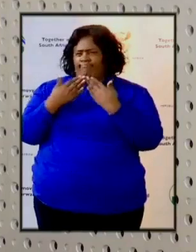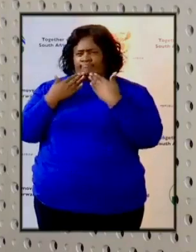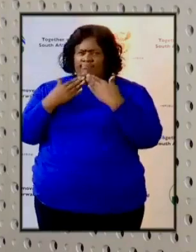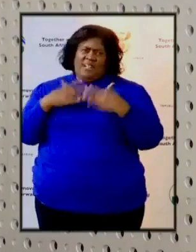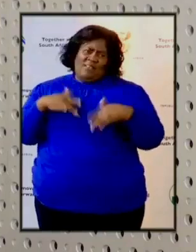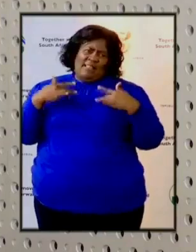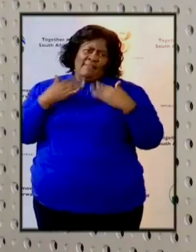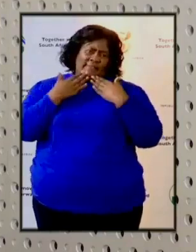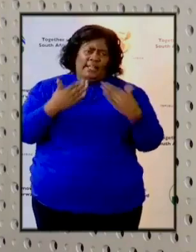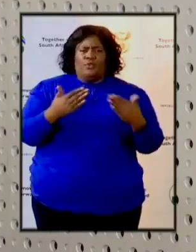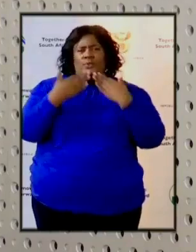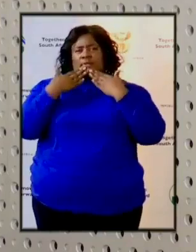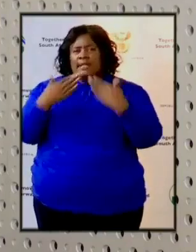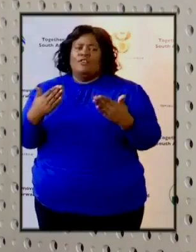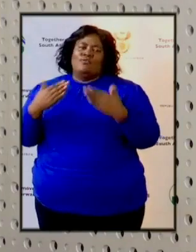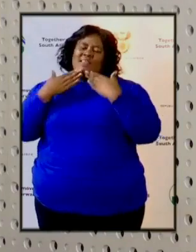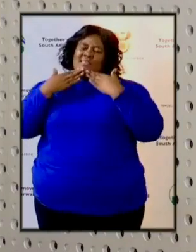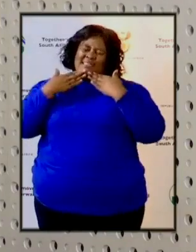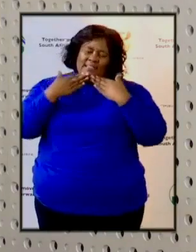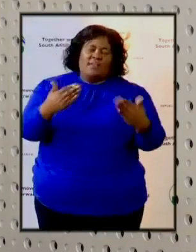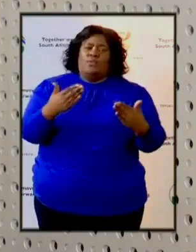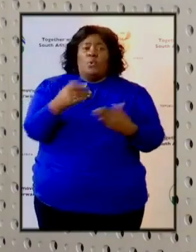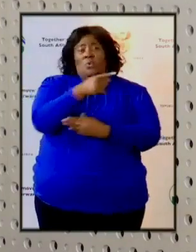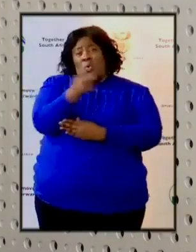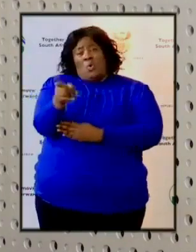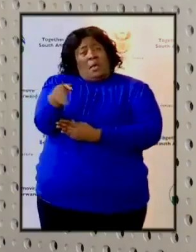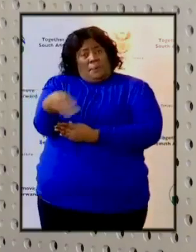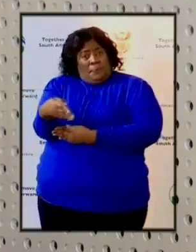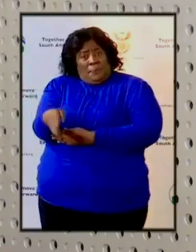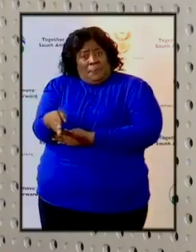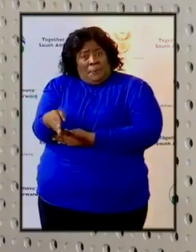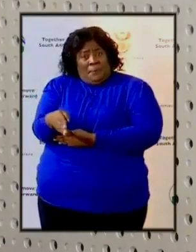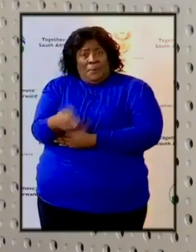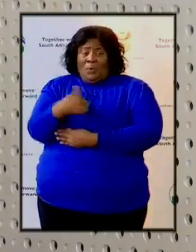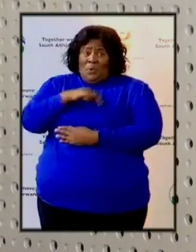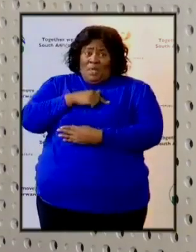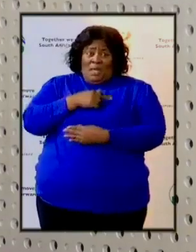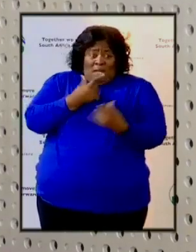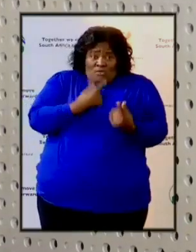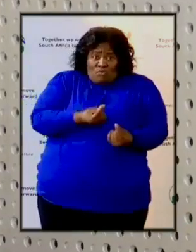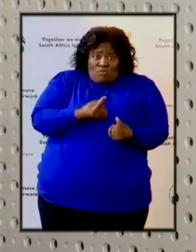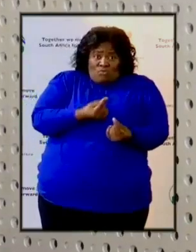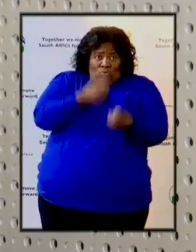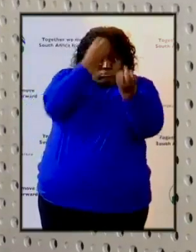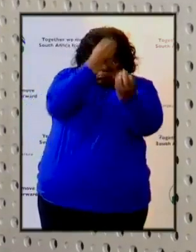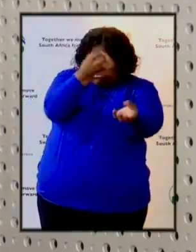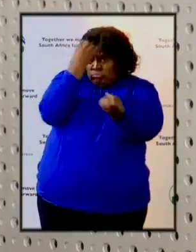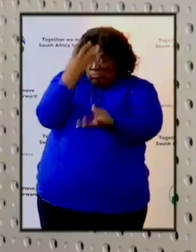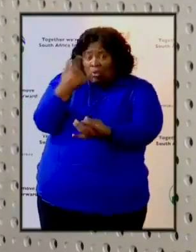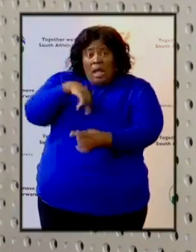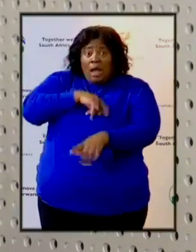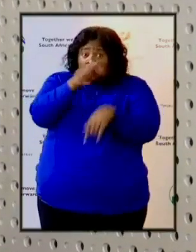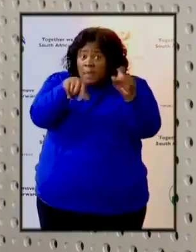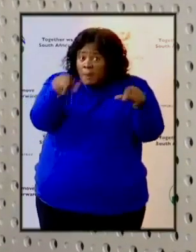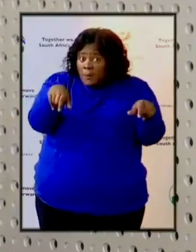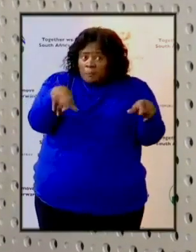you and thank you and thank you very much. Without you, we will not have been able to reach out to all our people in